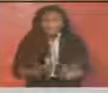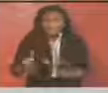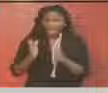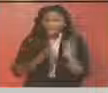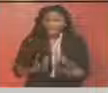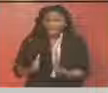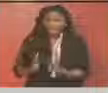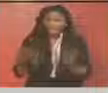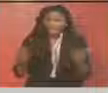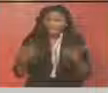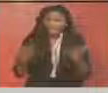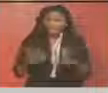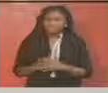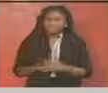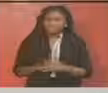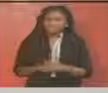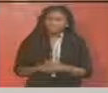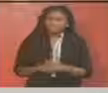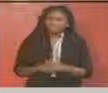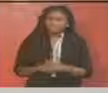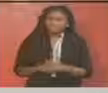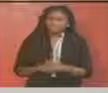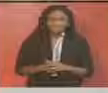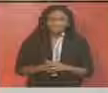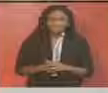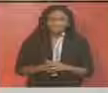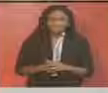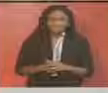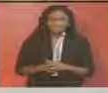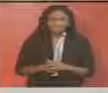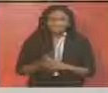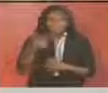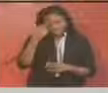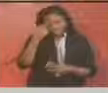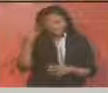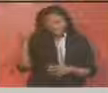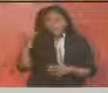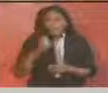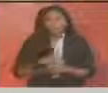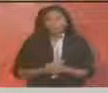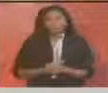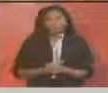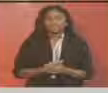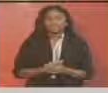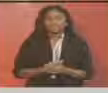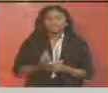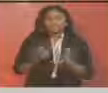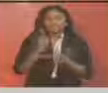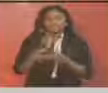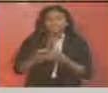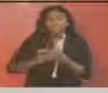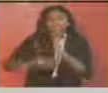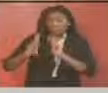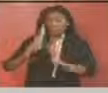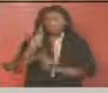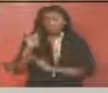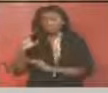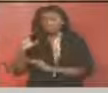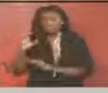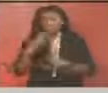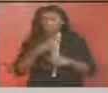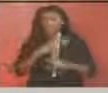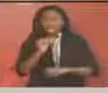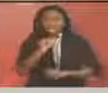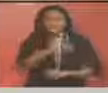Because commentators and certain opposition leaders are pointing